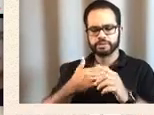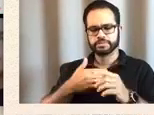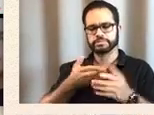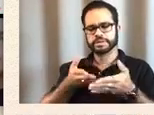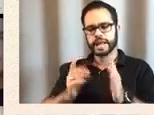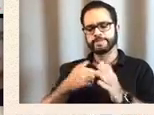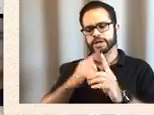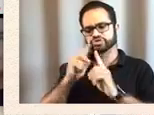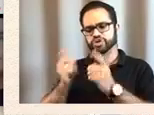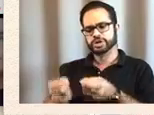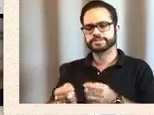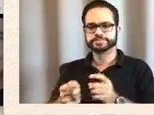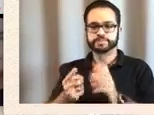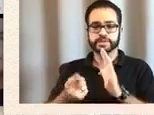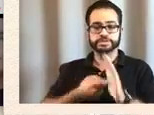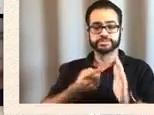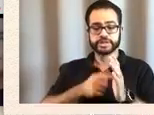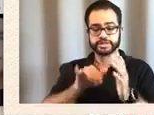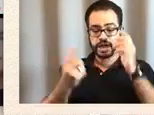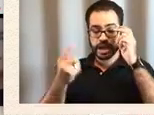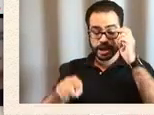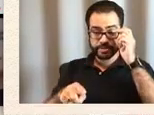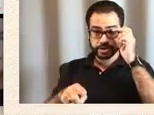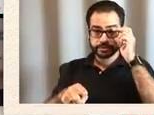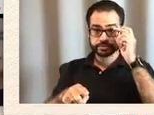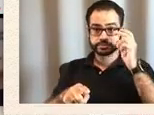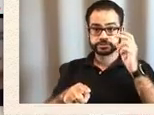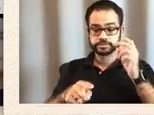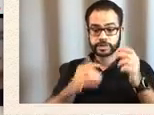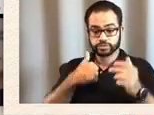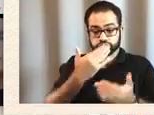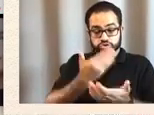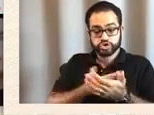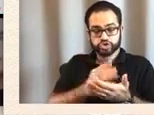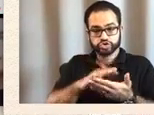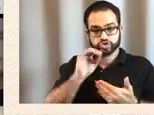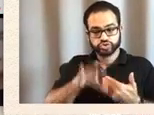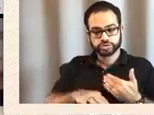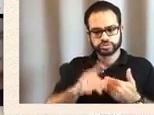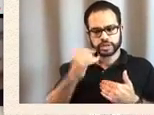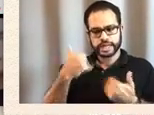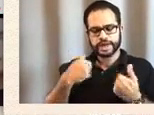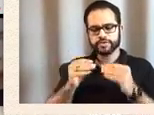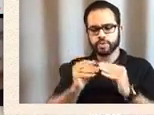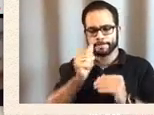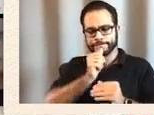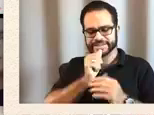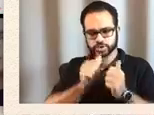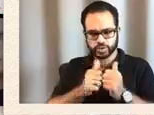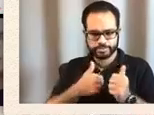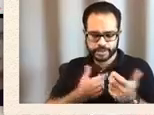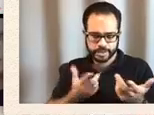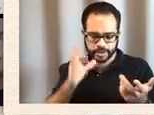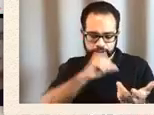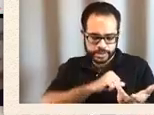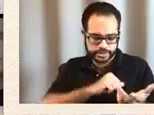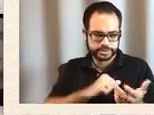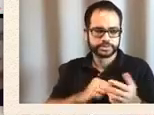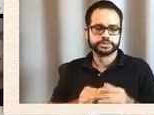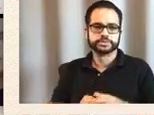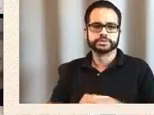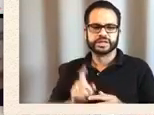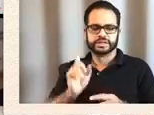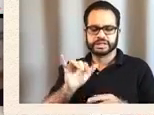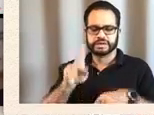it was unusual for me because I was a good student. So they had more patience with me, I suppose. And those sorts of things I